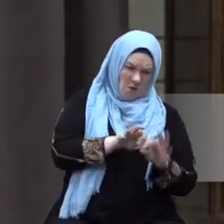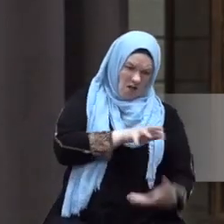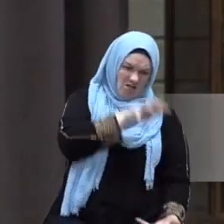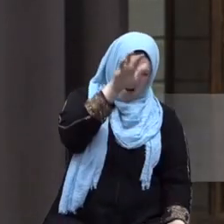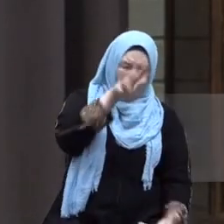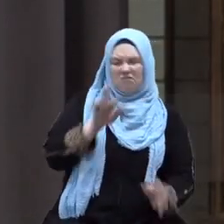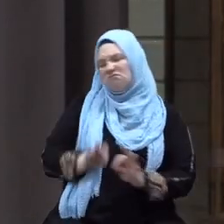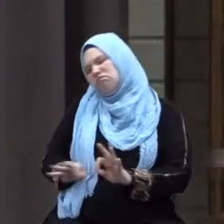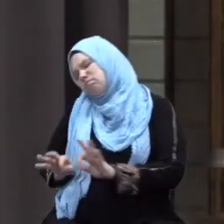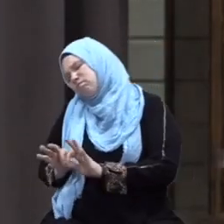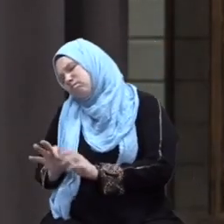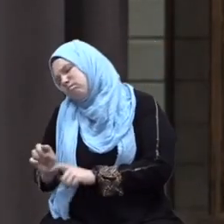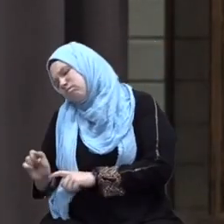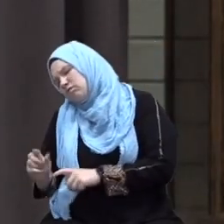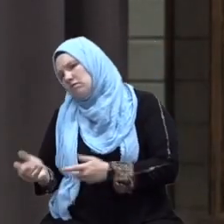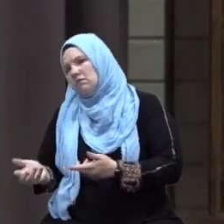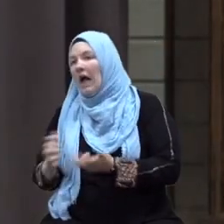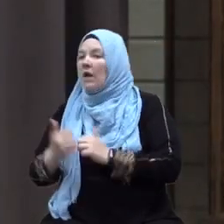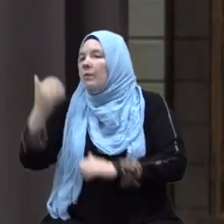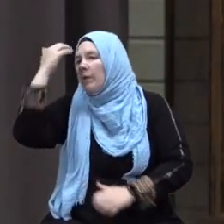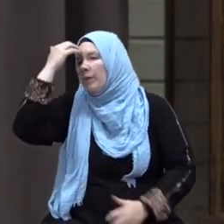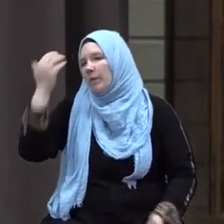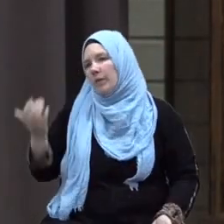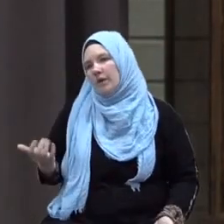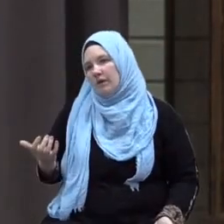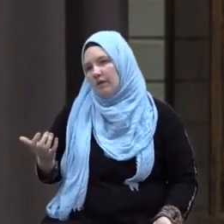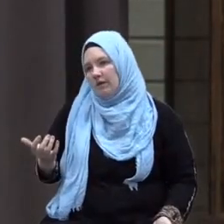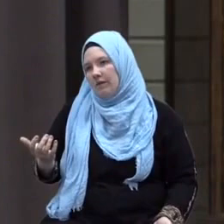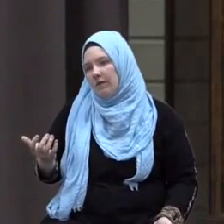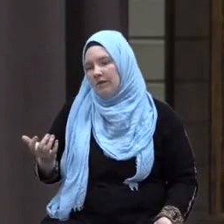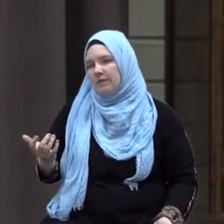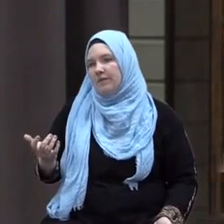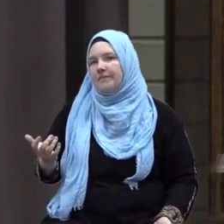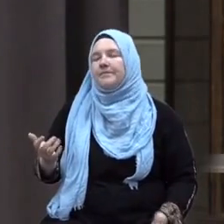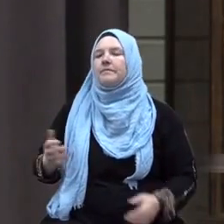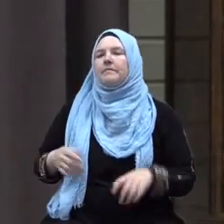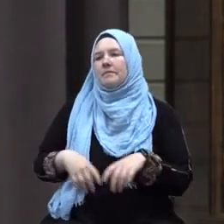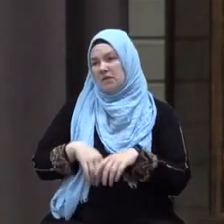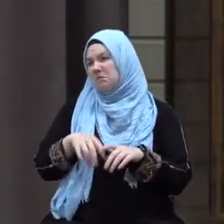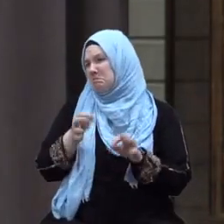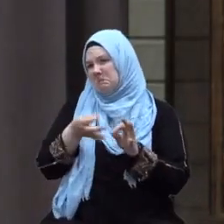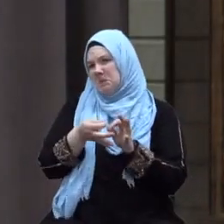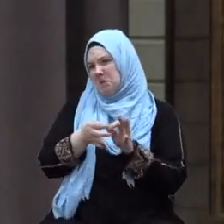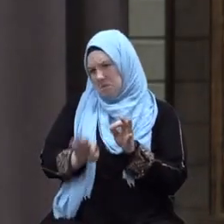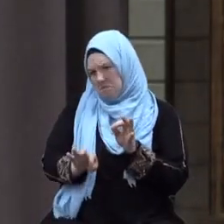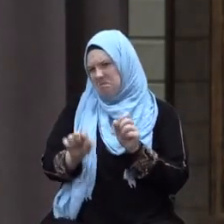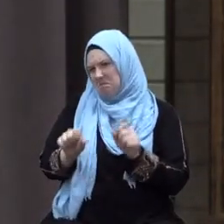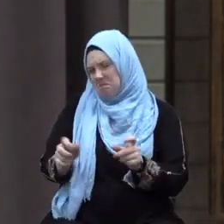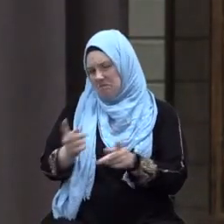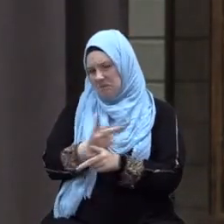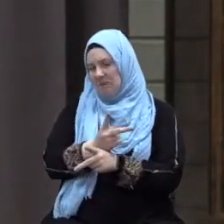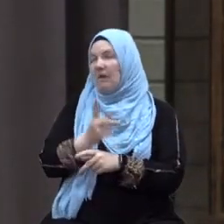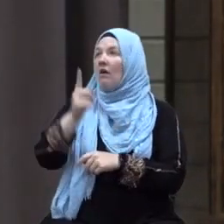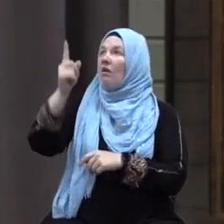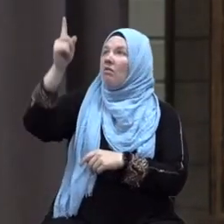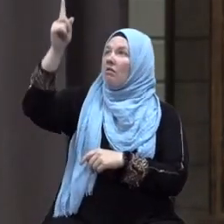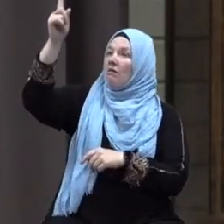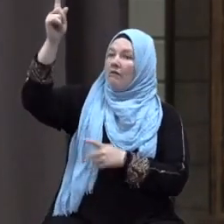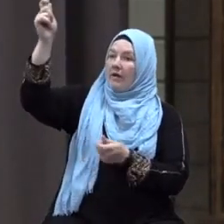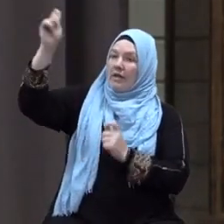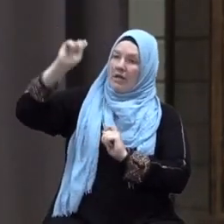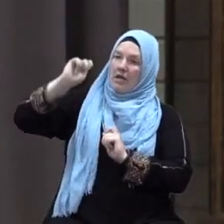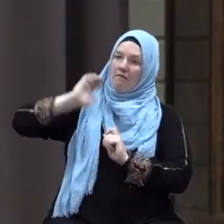us? The issue is very simple. It's very simple. Allah has given